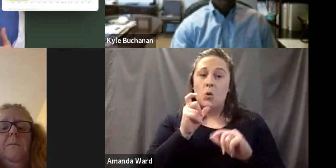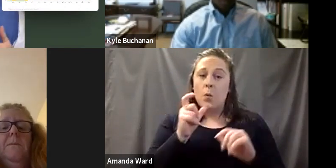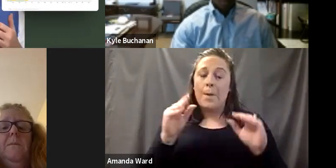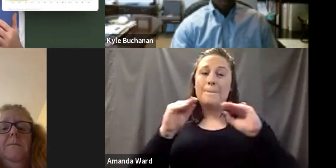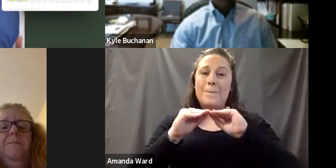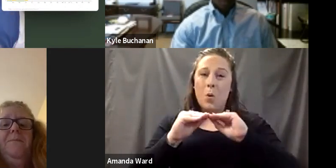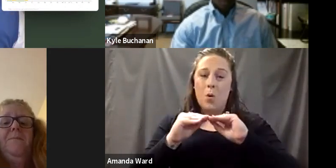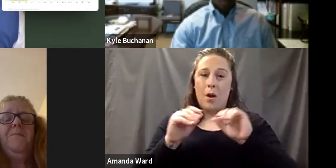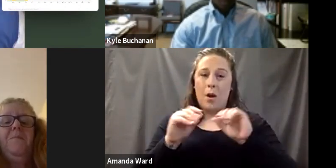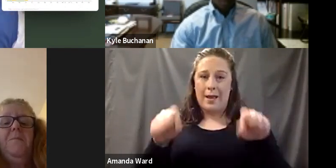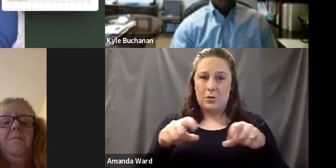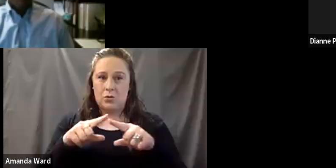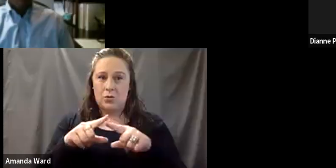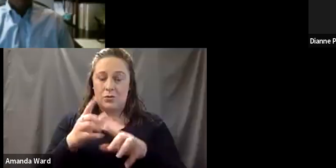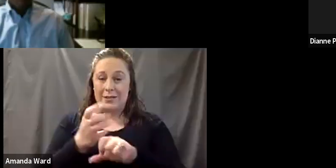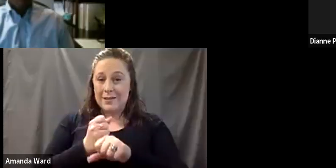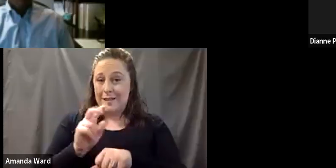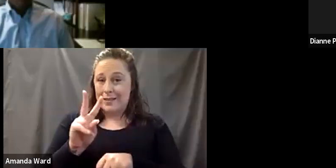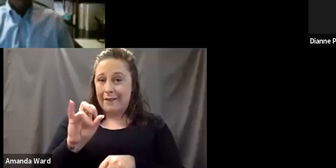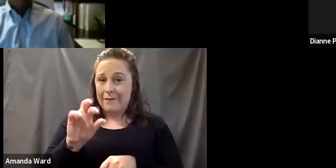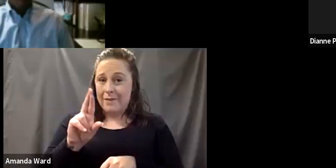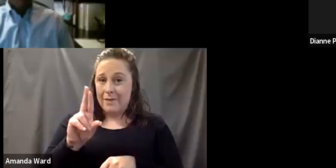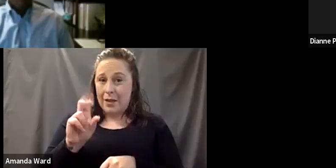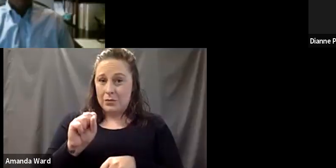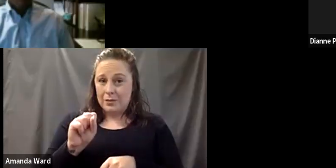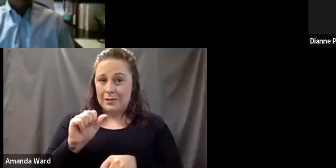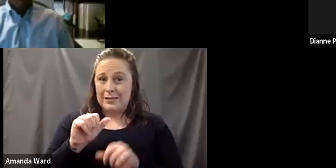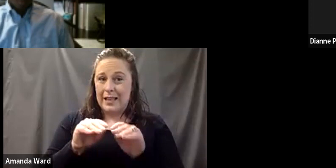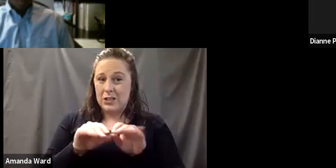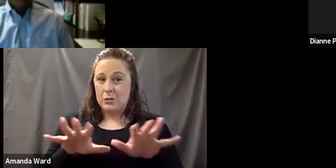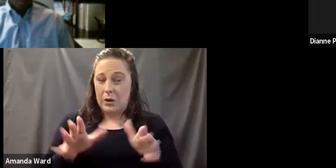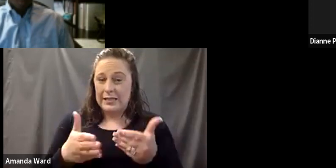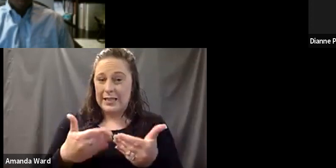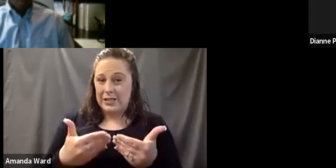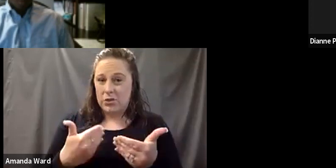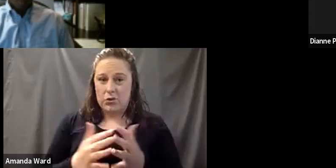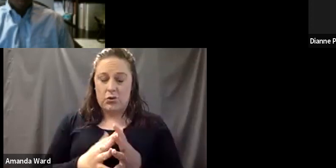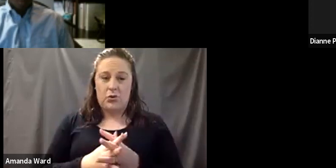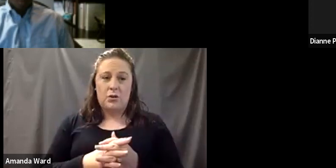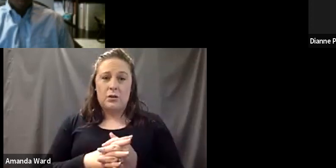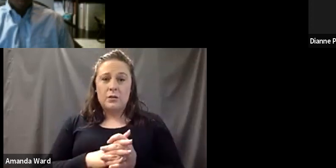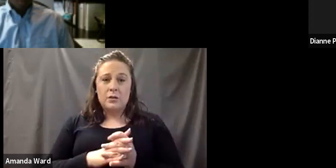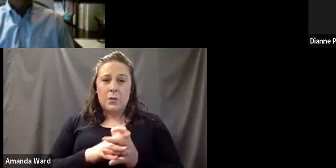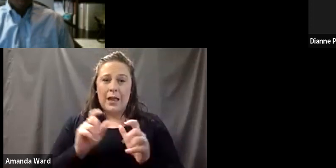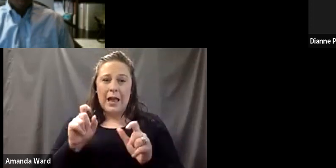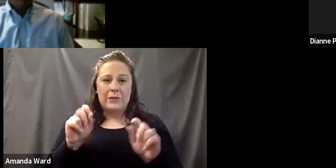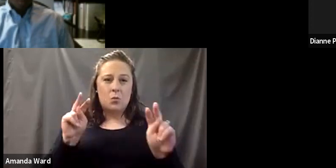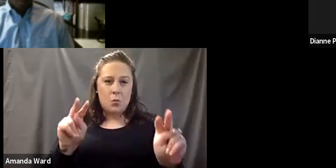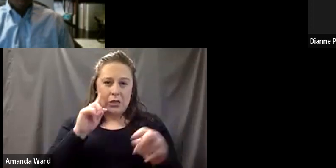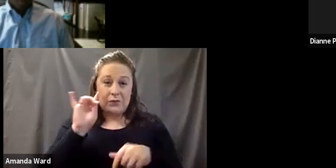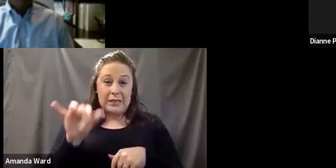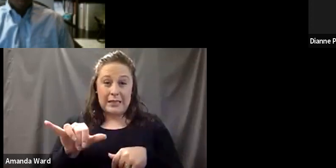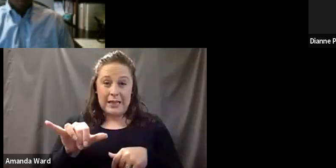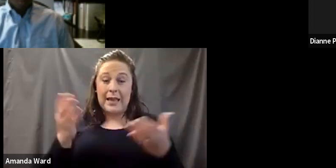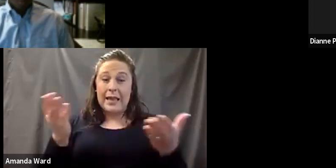susceptible to a version of the virus that spreads even easier. So we've got to watch for that. Here